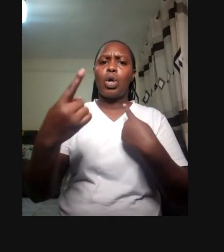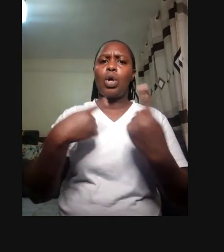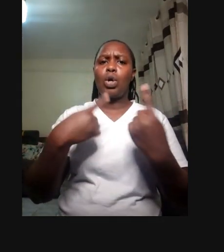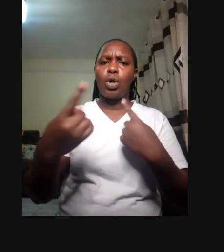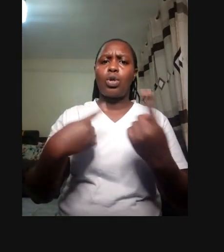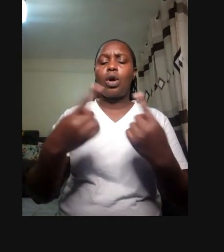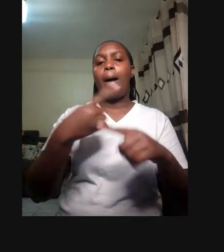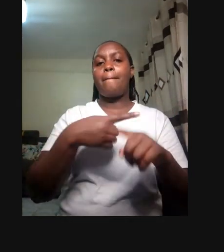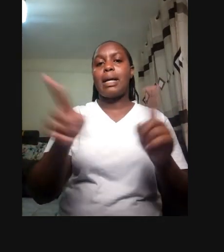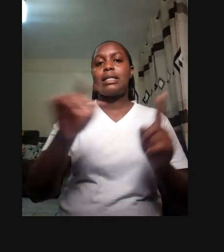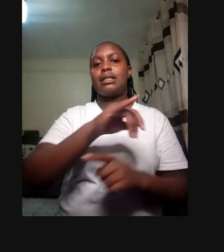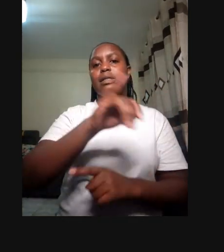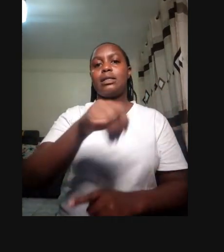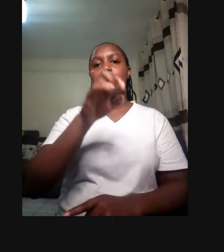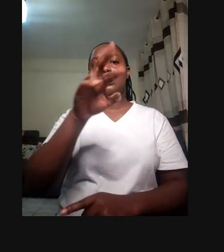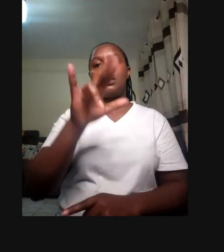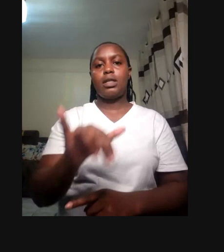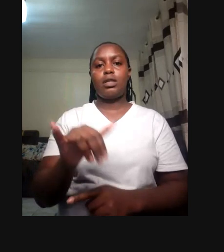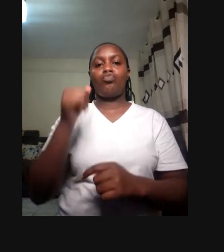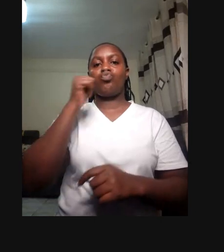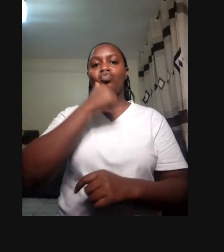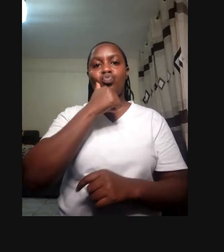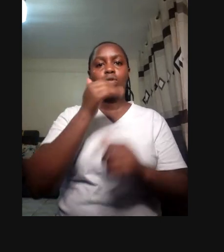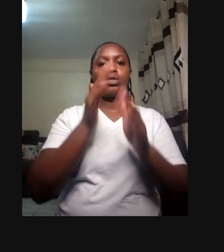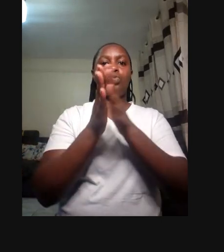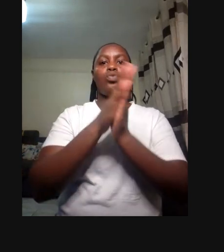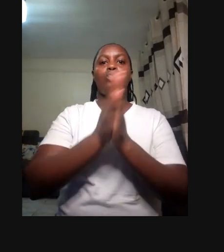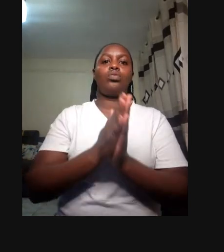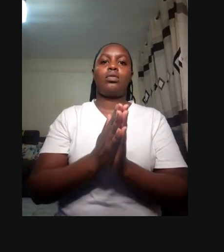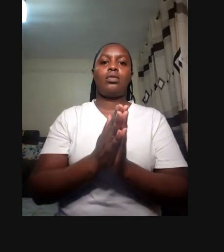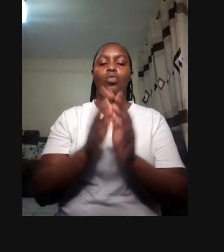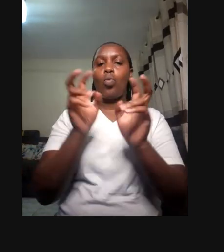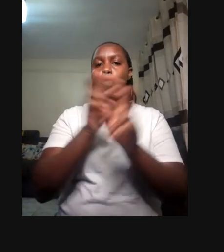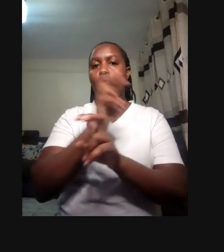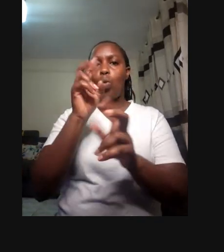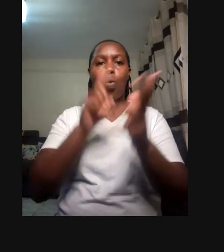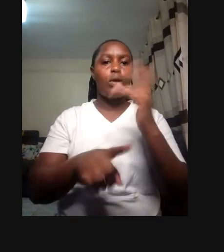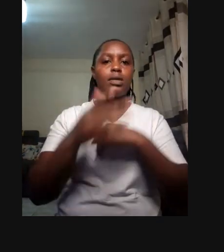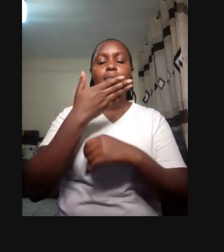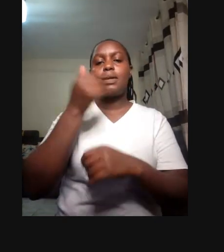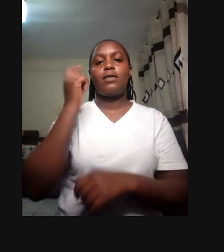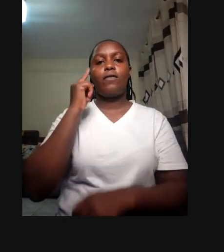talk. So just find what works for you. Yes, that's all. Thank you.